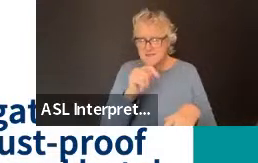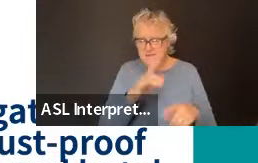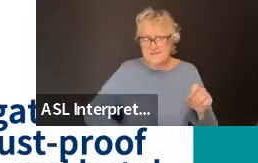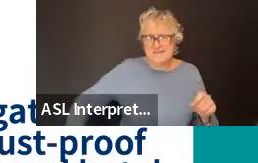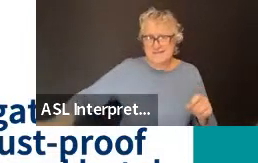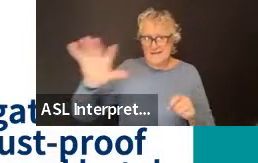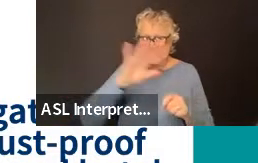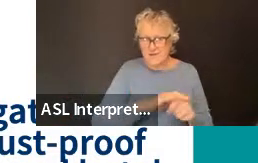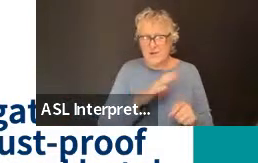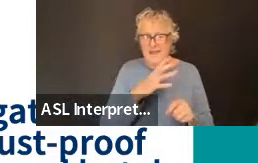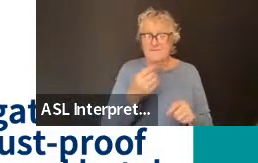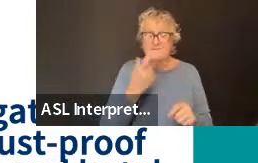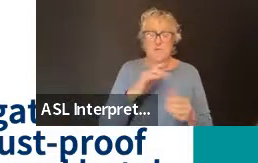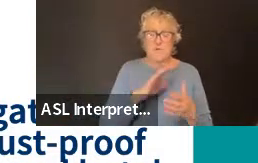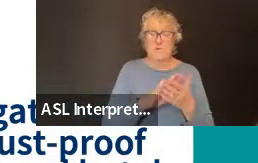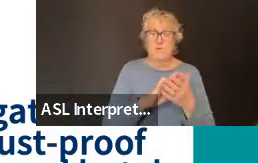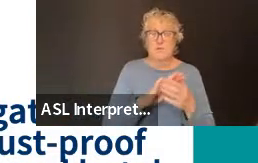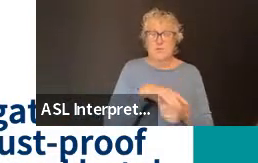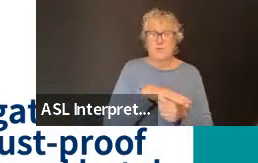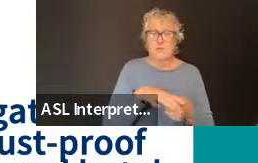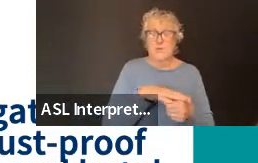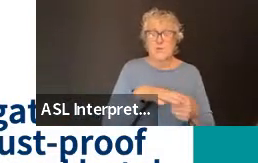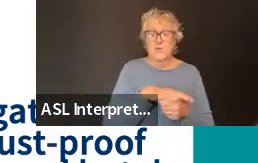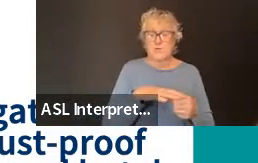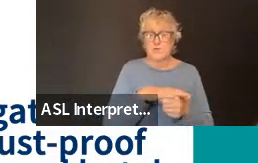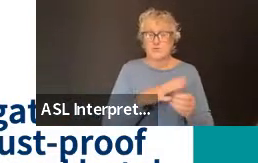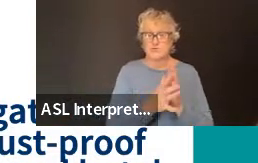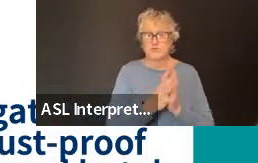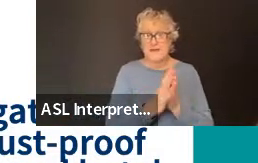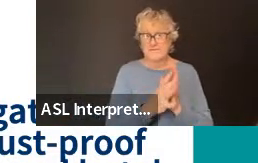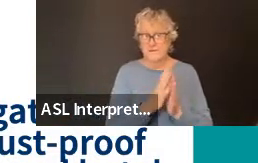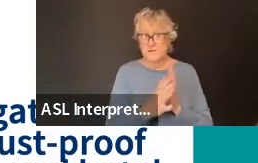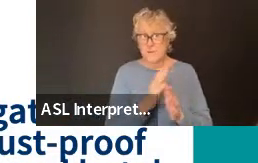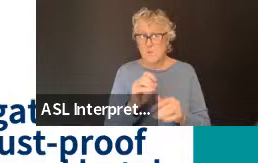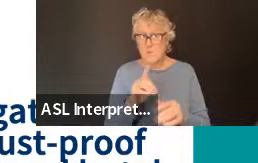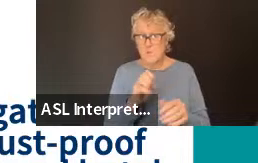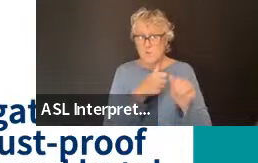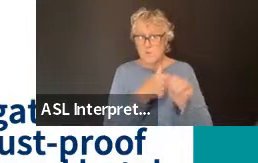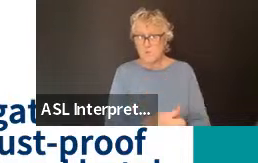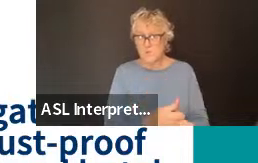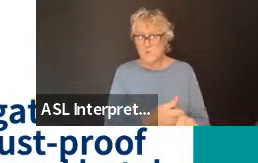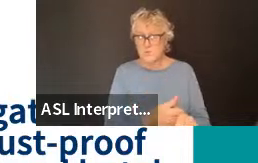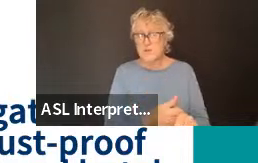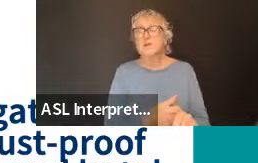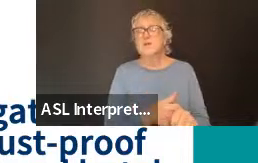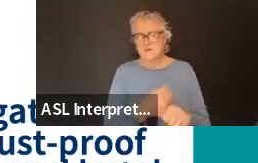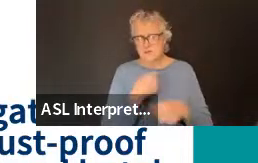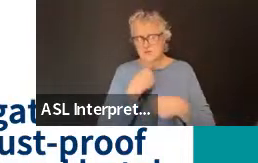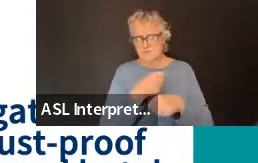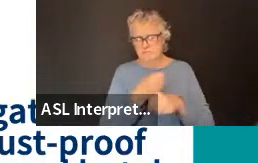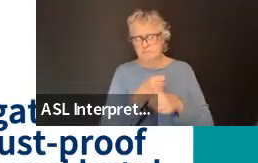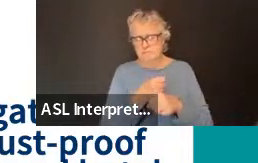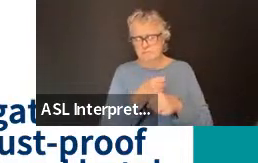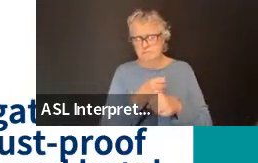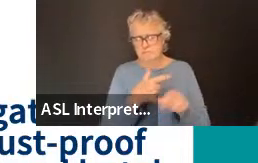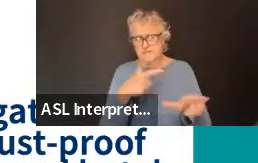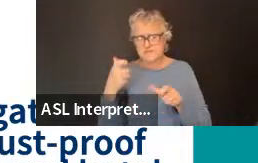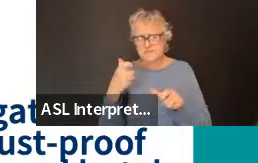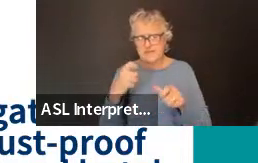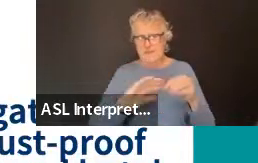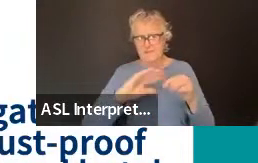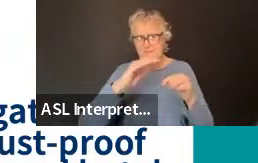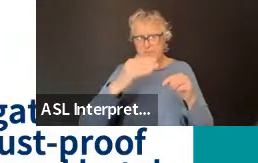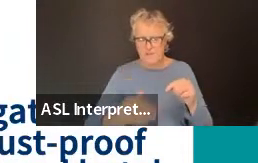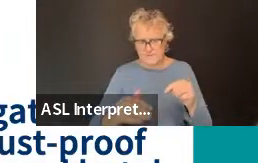local traffic code, install speed bumps or tables to address safety during construction. Establish challenging